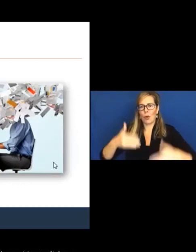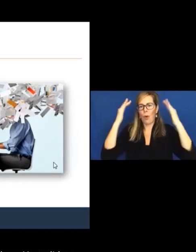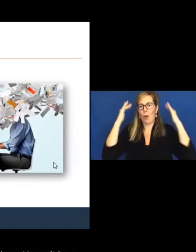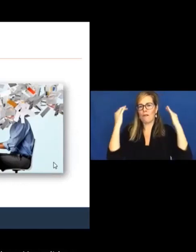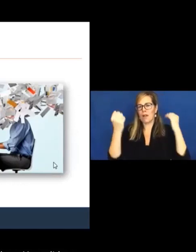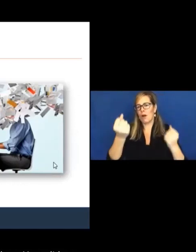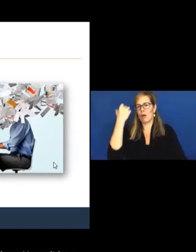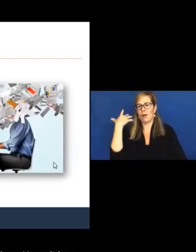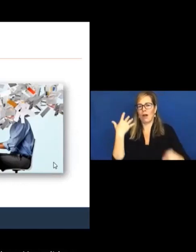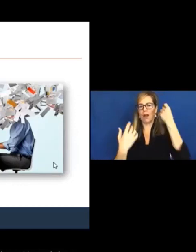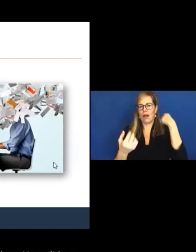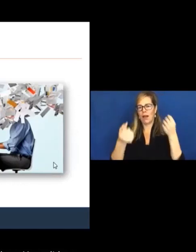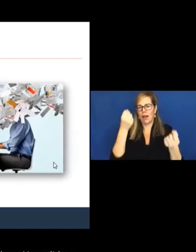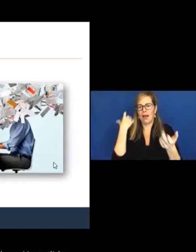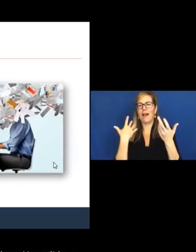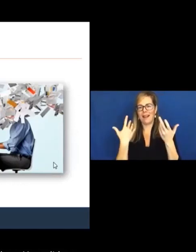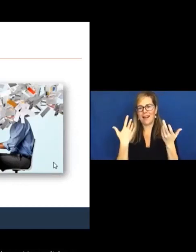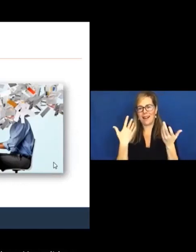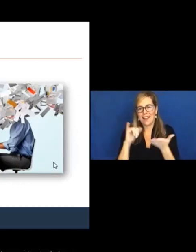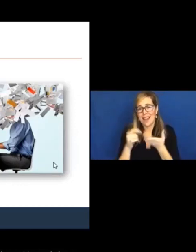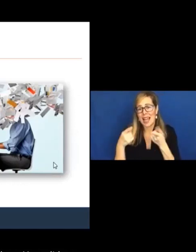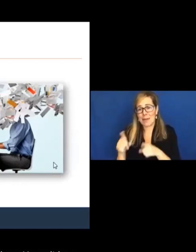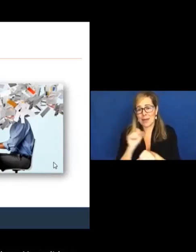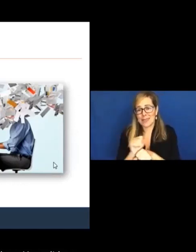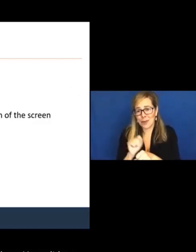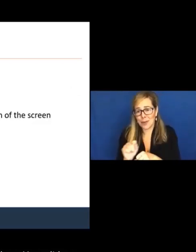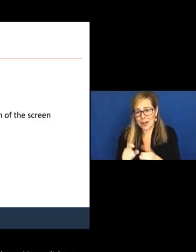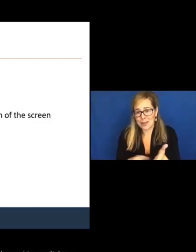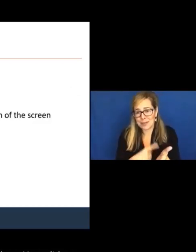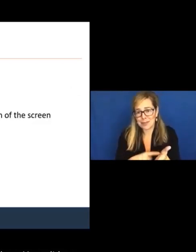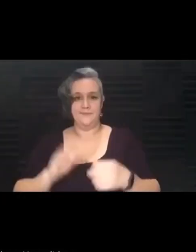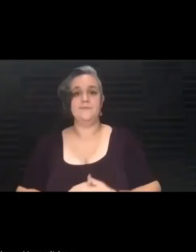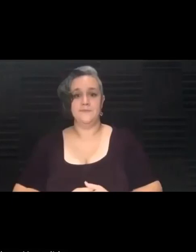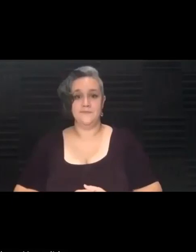days. Next slide, please.